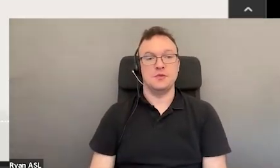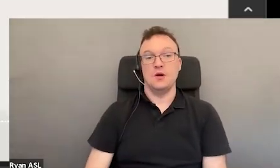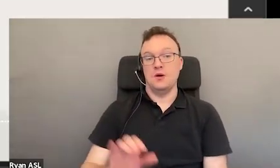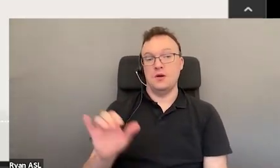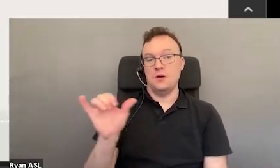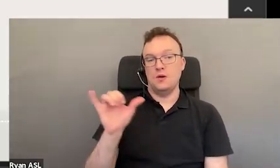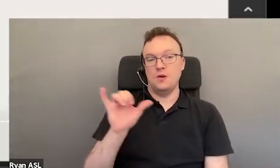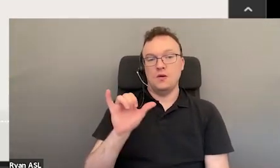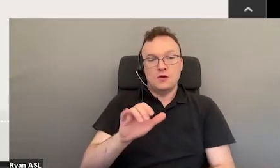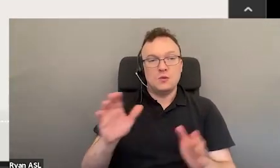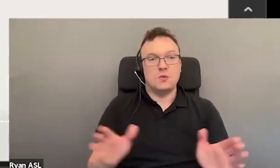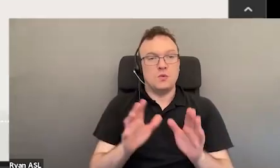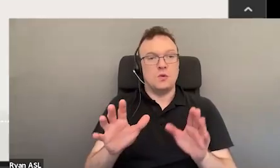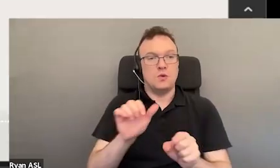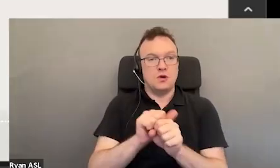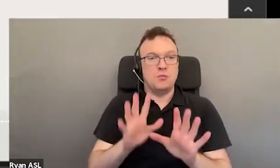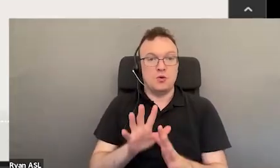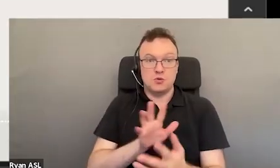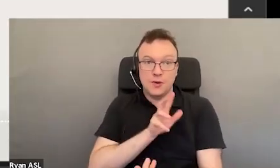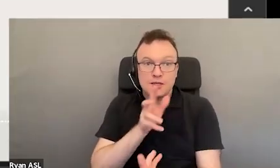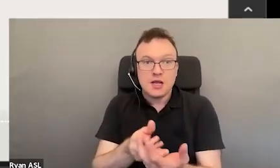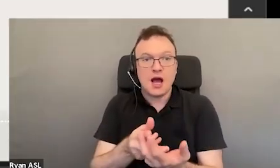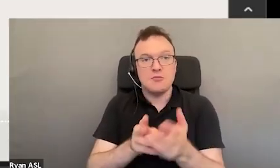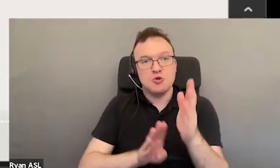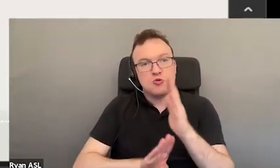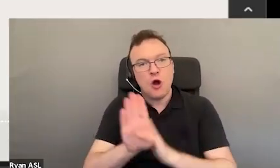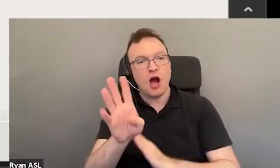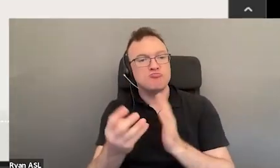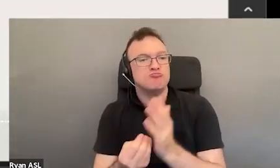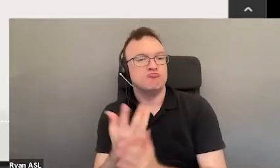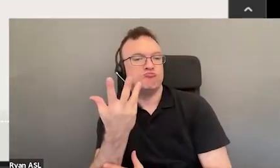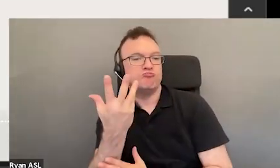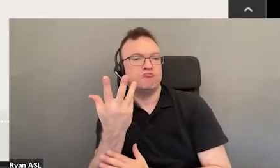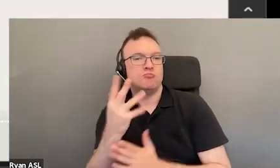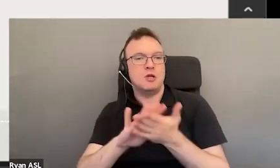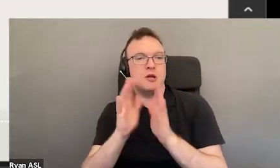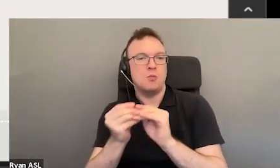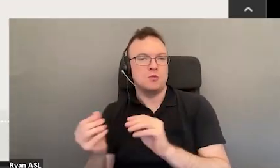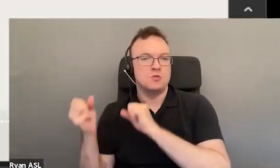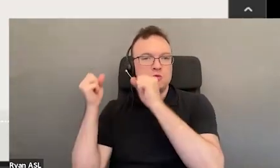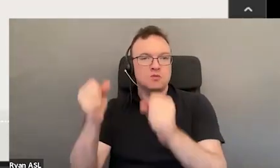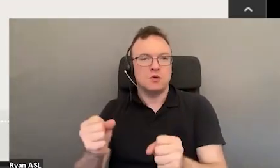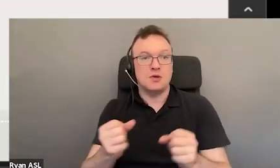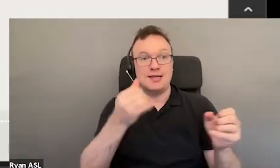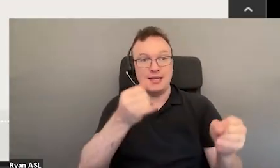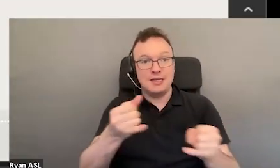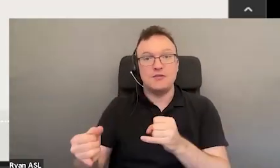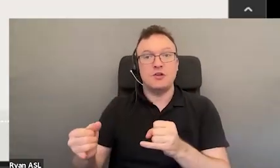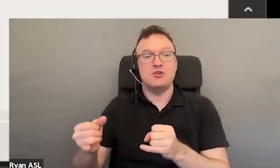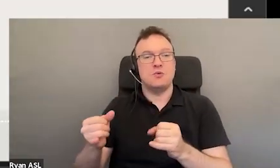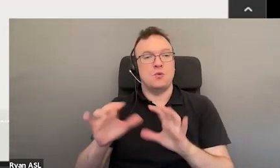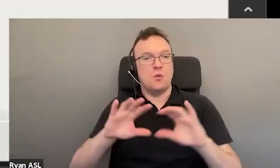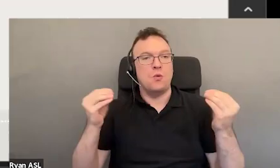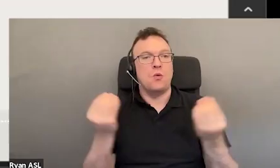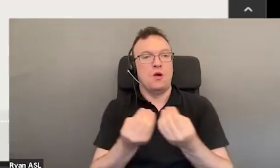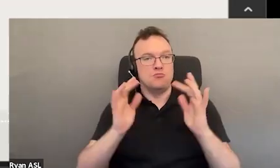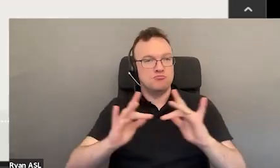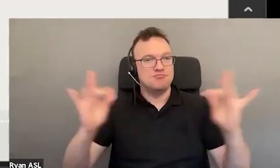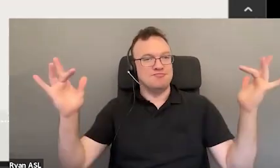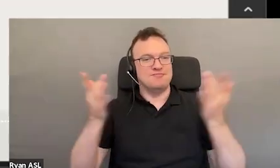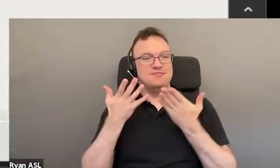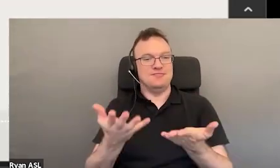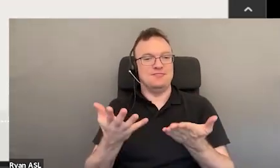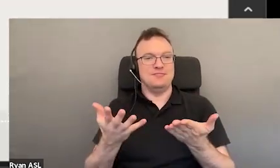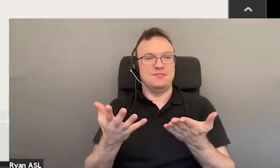it encourages employees to adapt and grow. It strengthens both individual and organizational resilience, which in